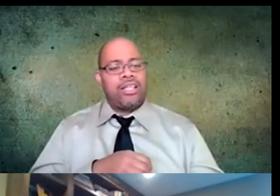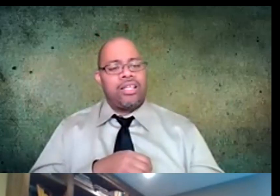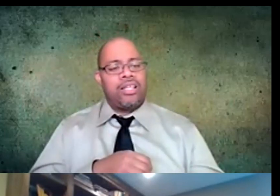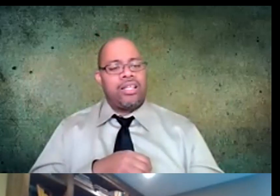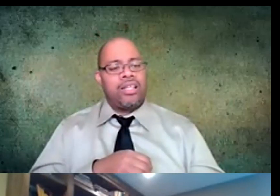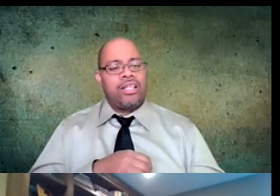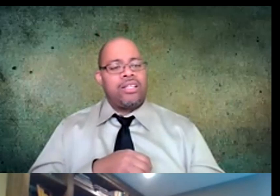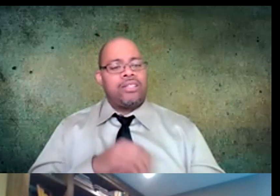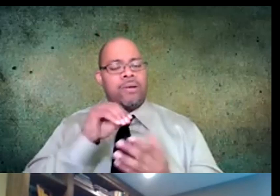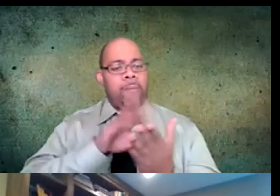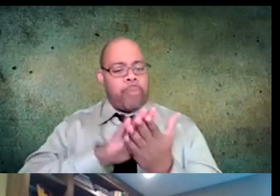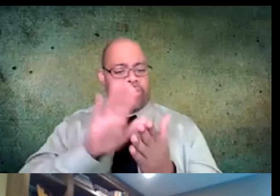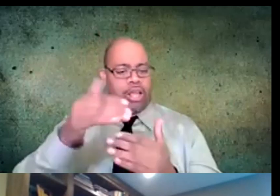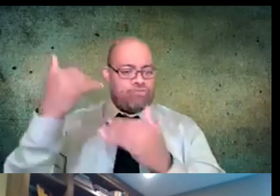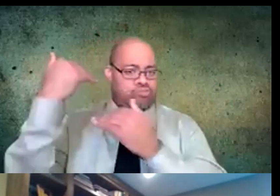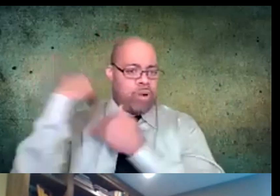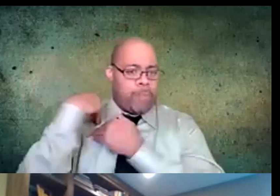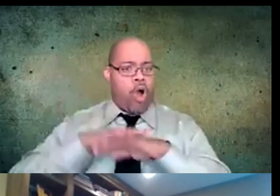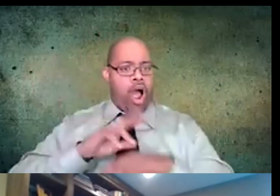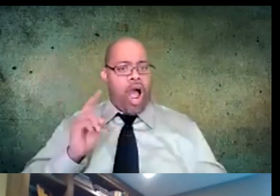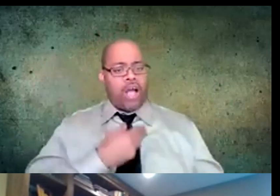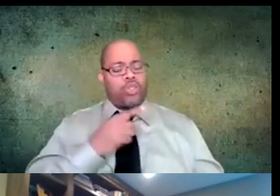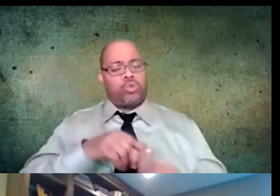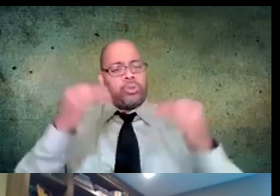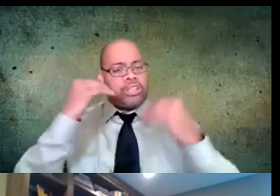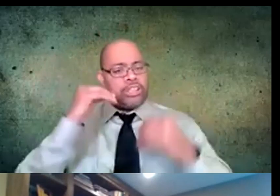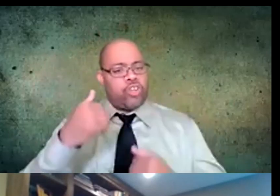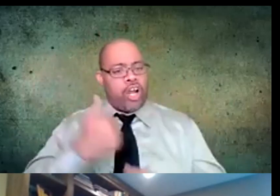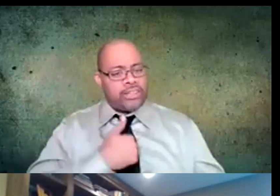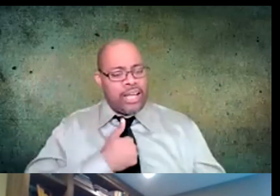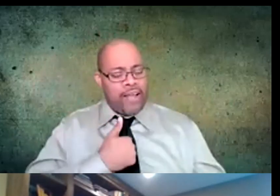put the onus on us, right, to educate ourselves,